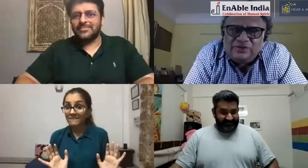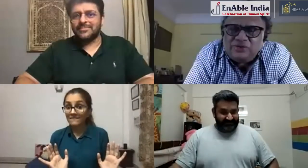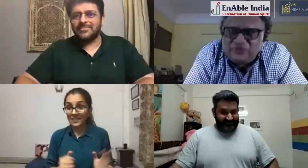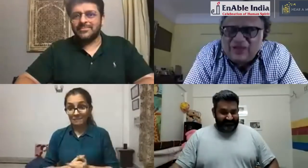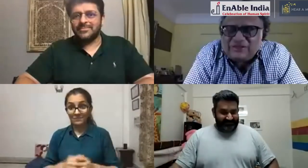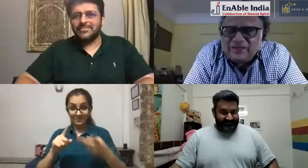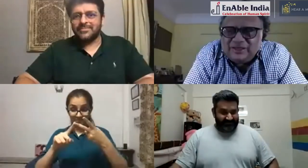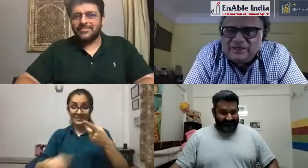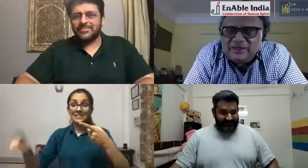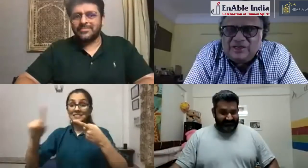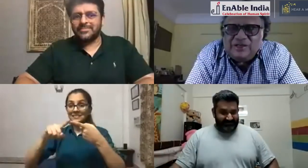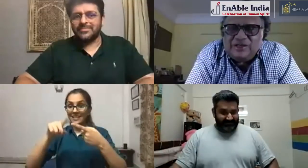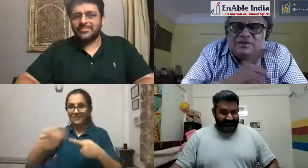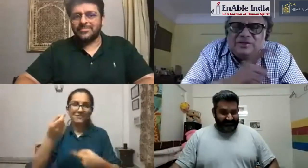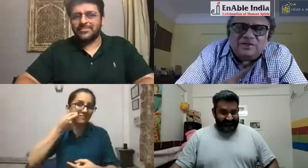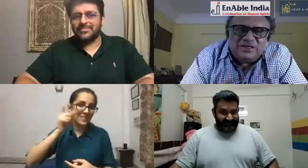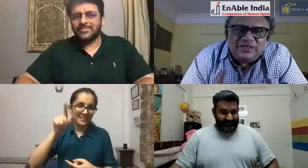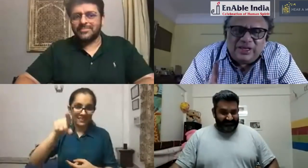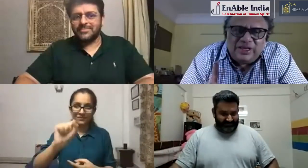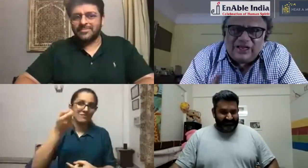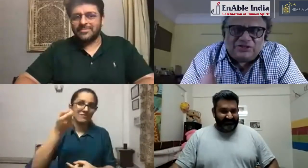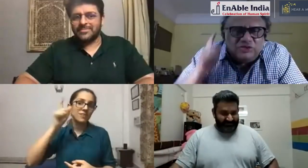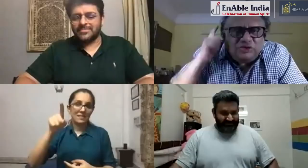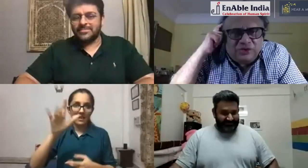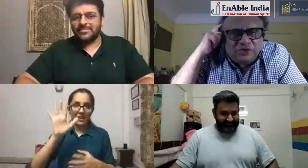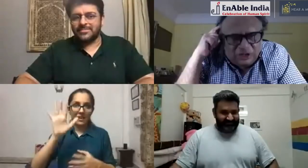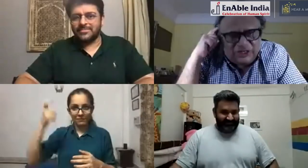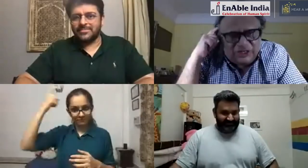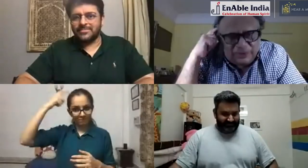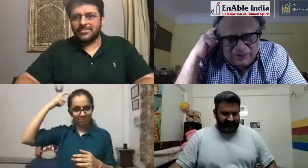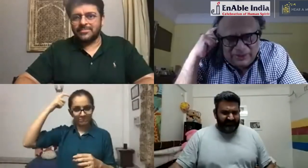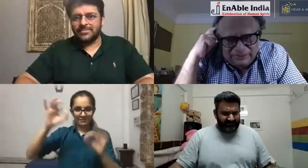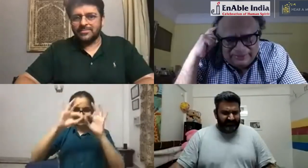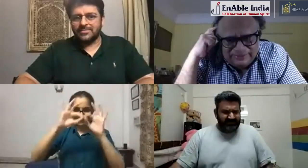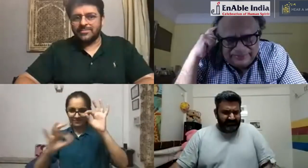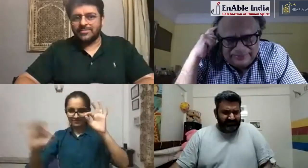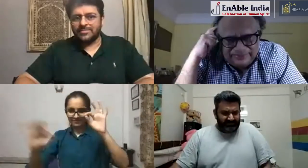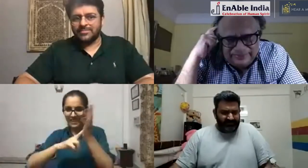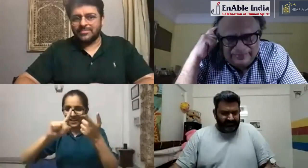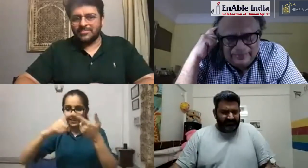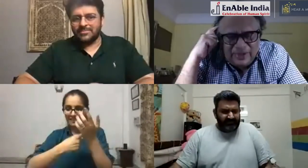Regarding your father, he has neurological problem.